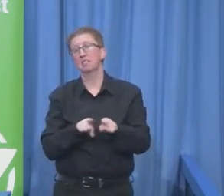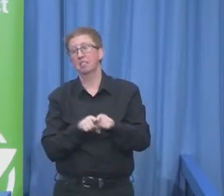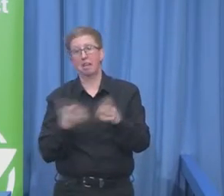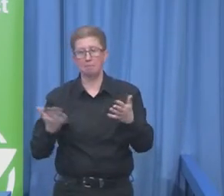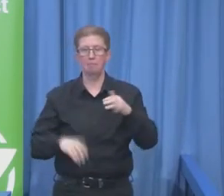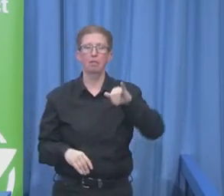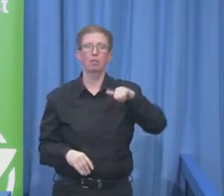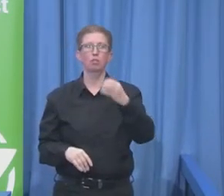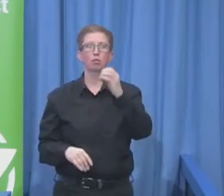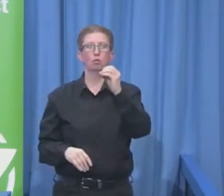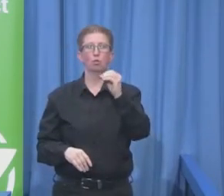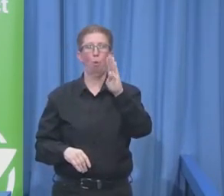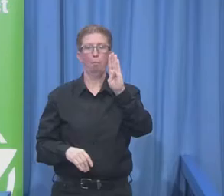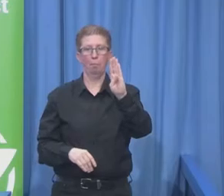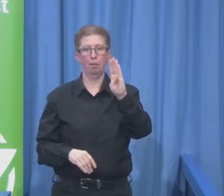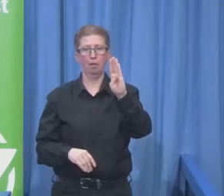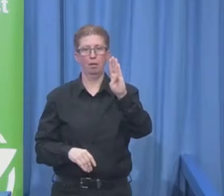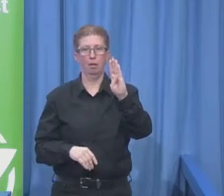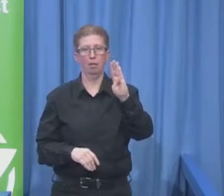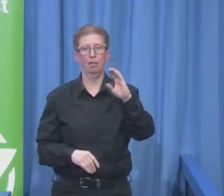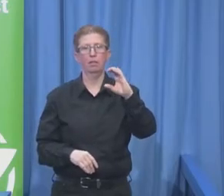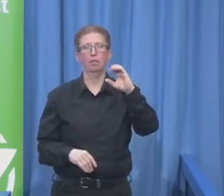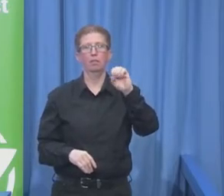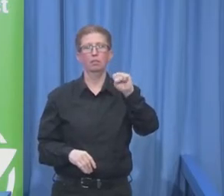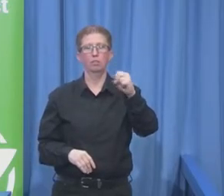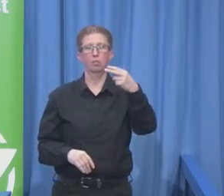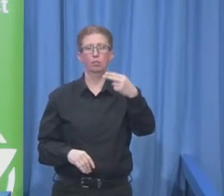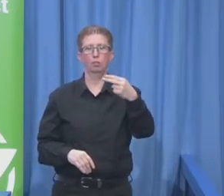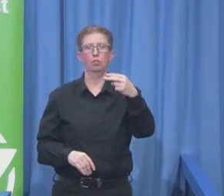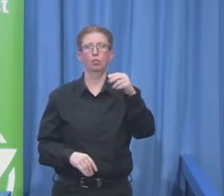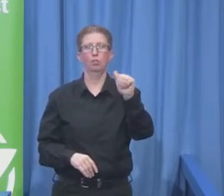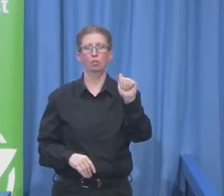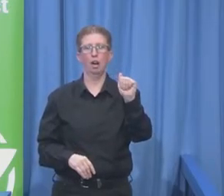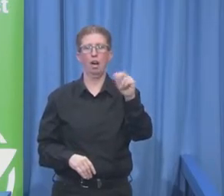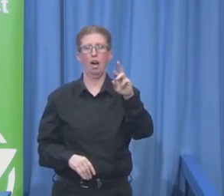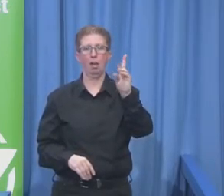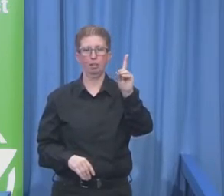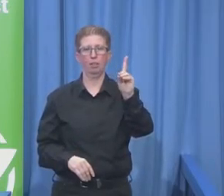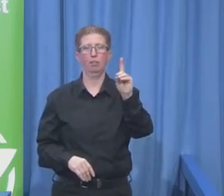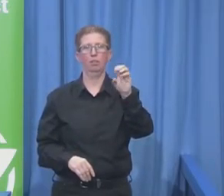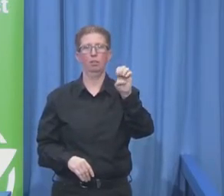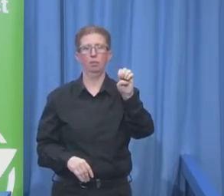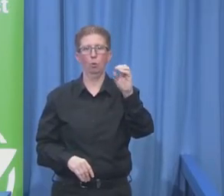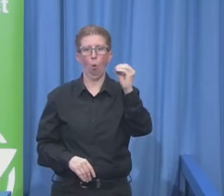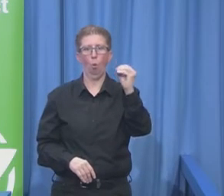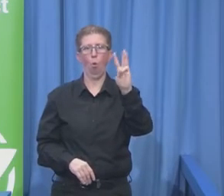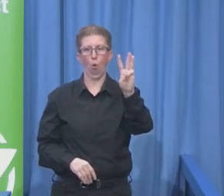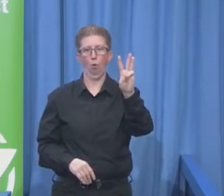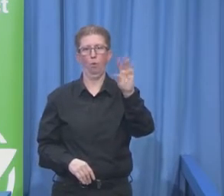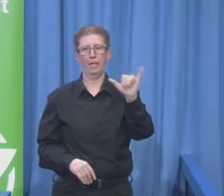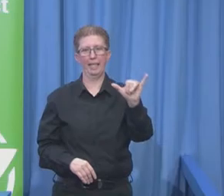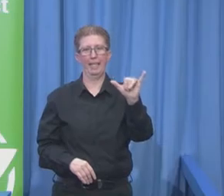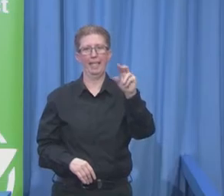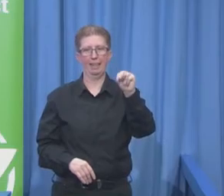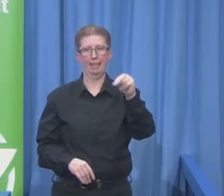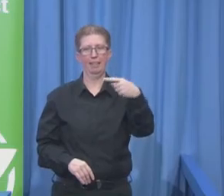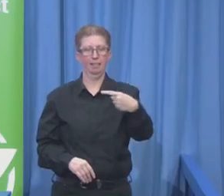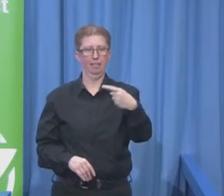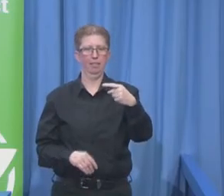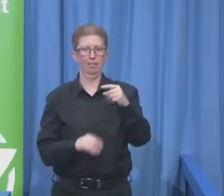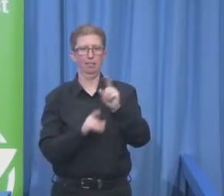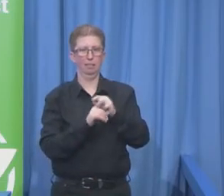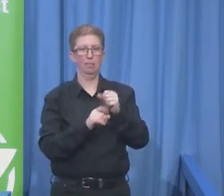are very conscious of candidate aspirations. v-shesh is a very customer-centric organization. We treat